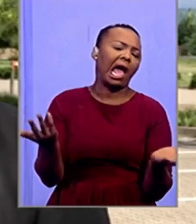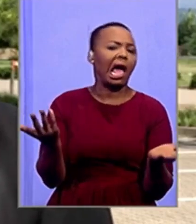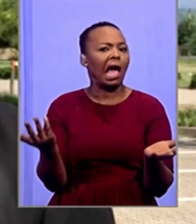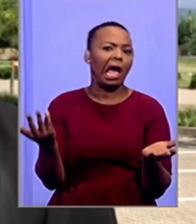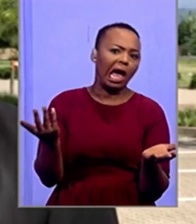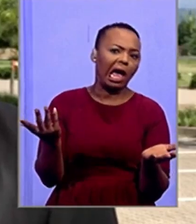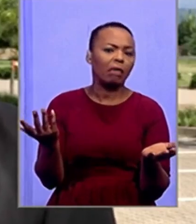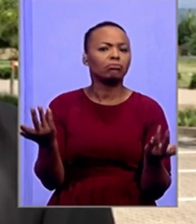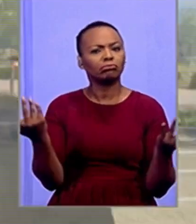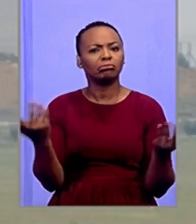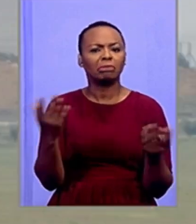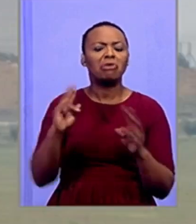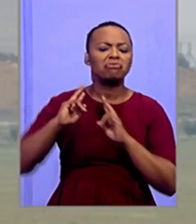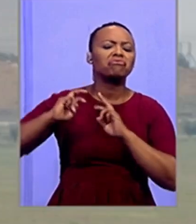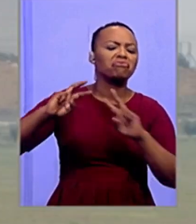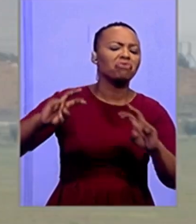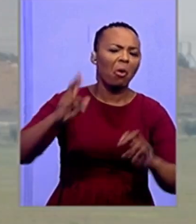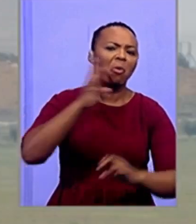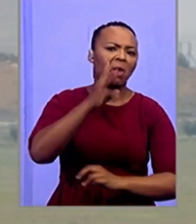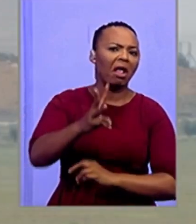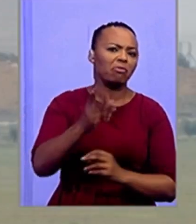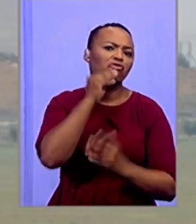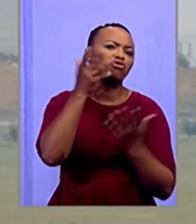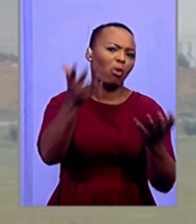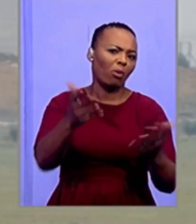will be investigated.